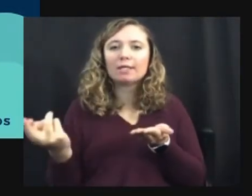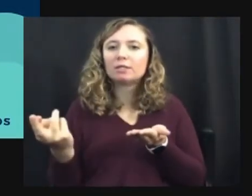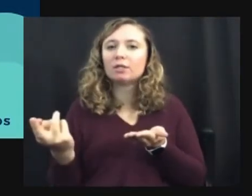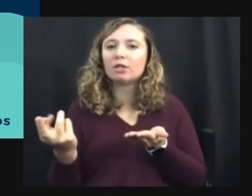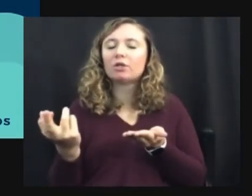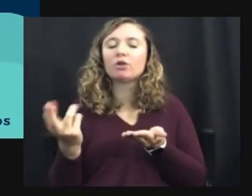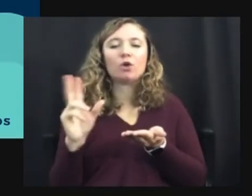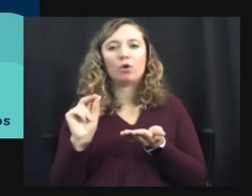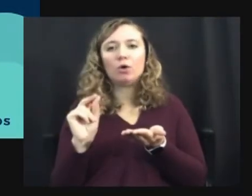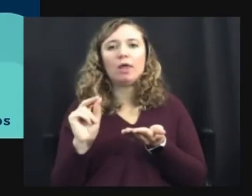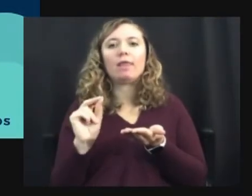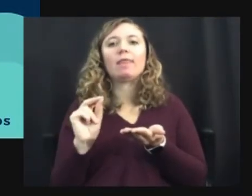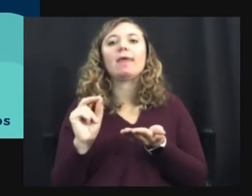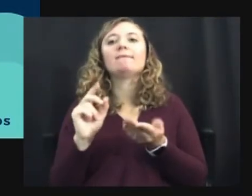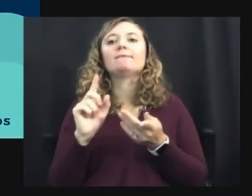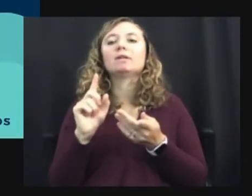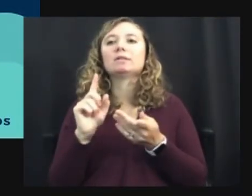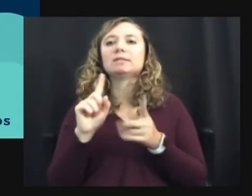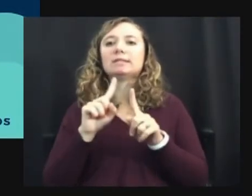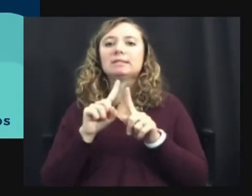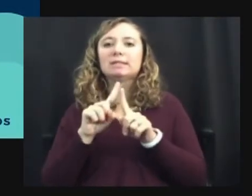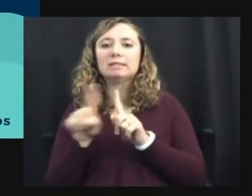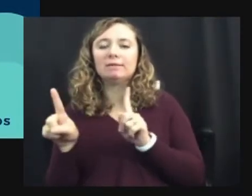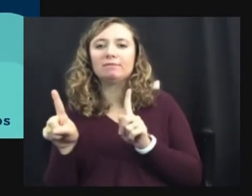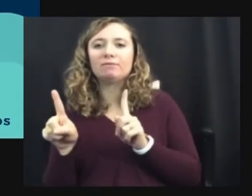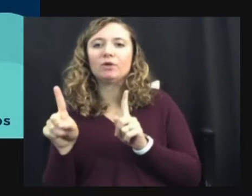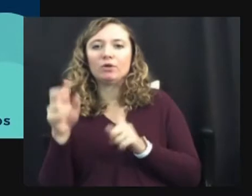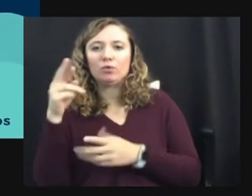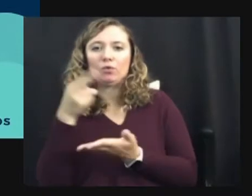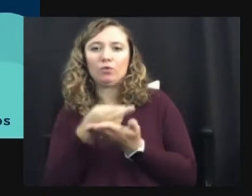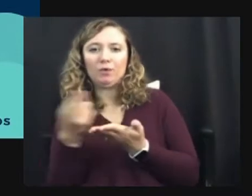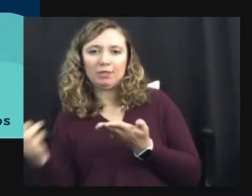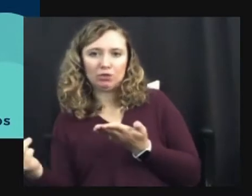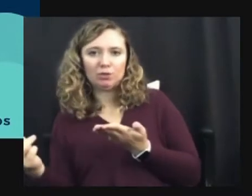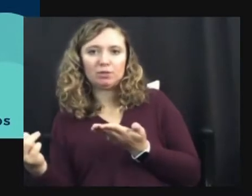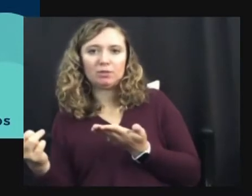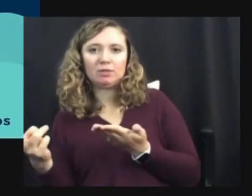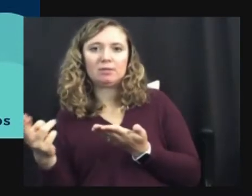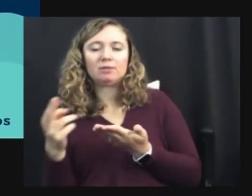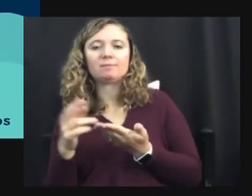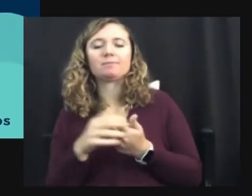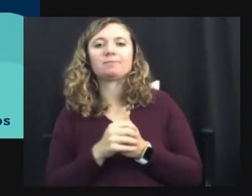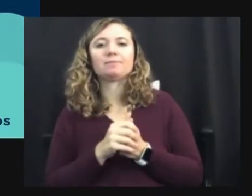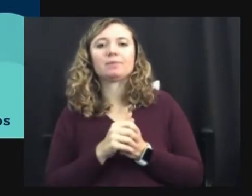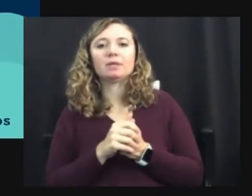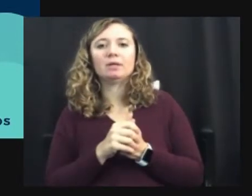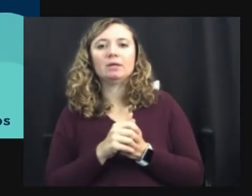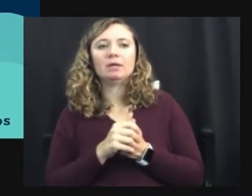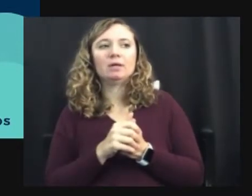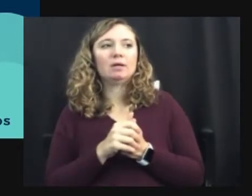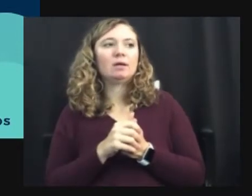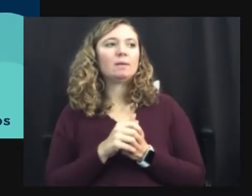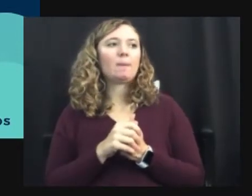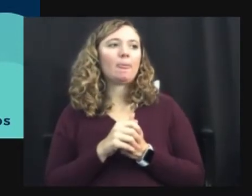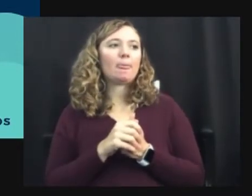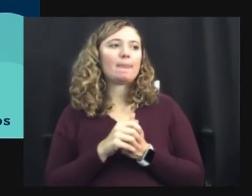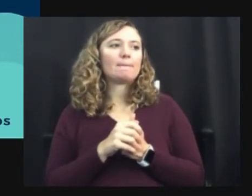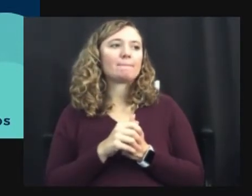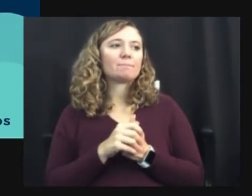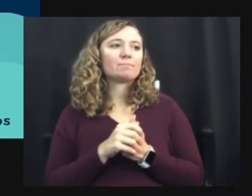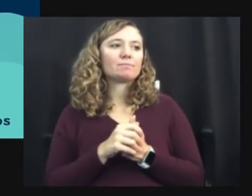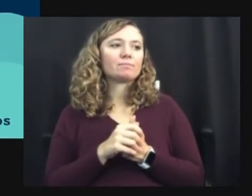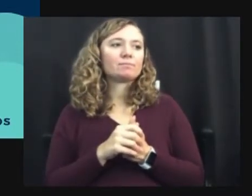differently. Science can move us to autistic development and supporting autistic